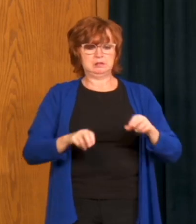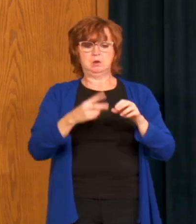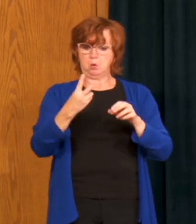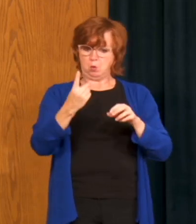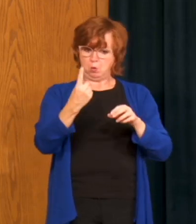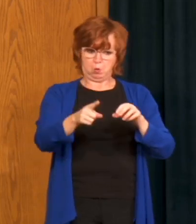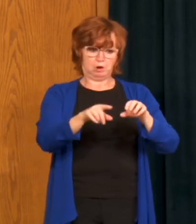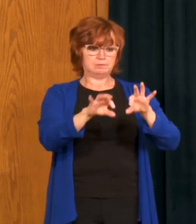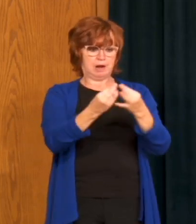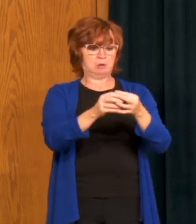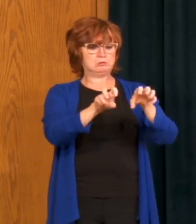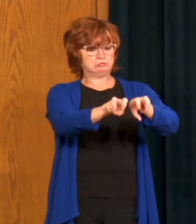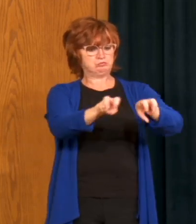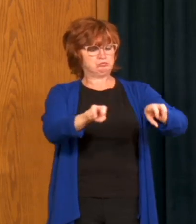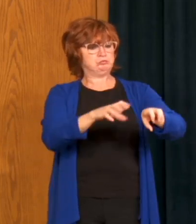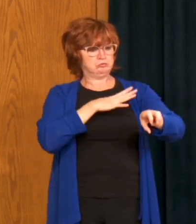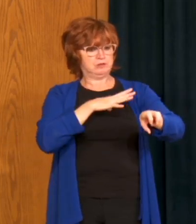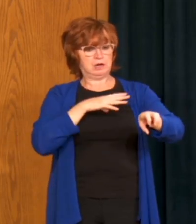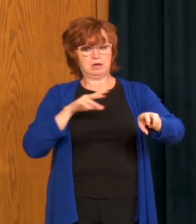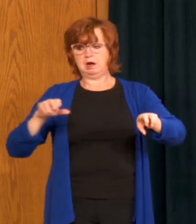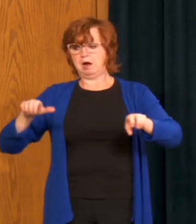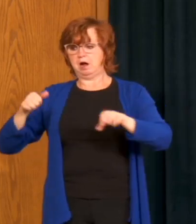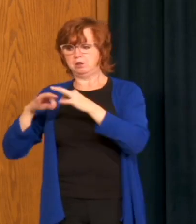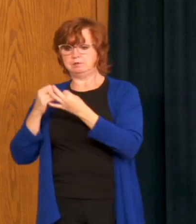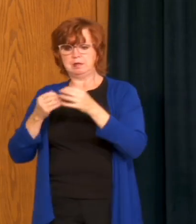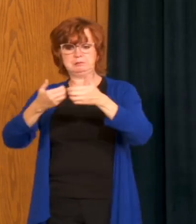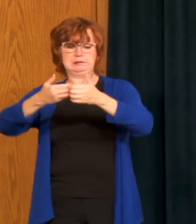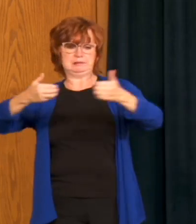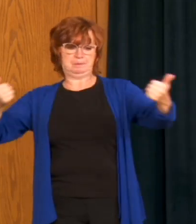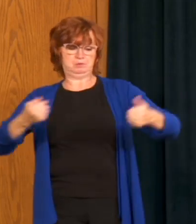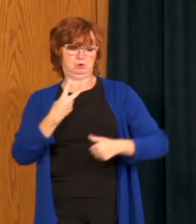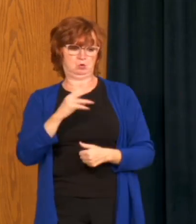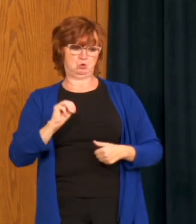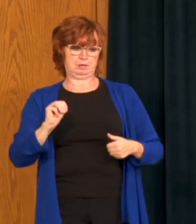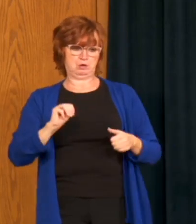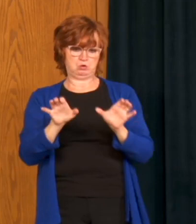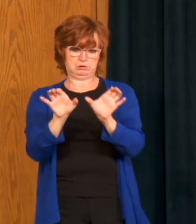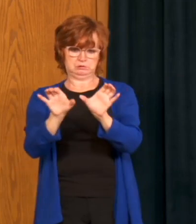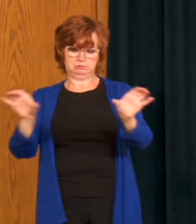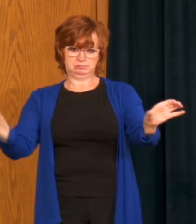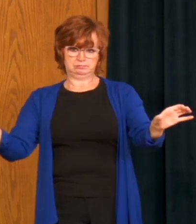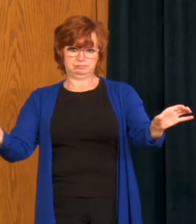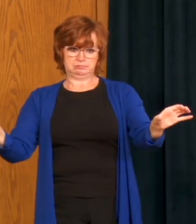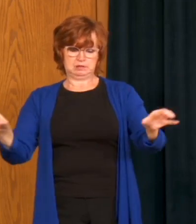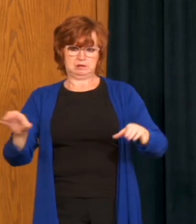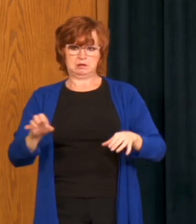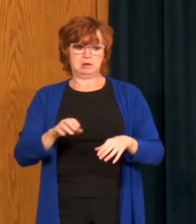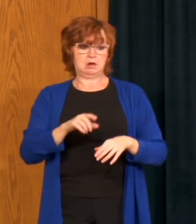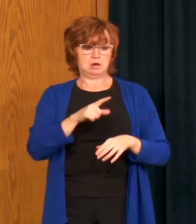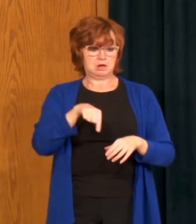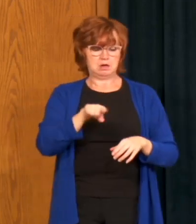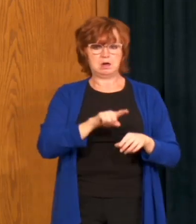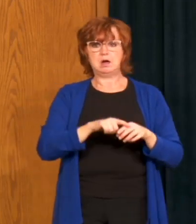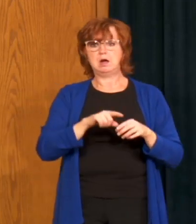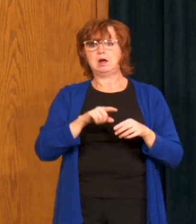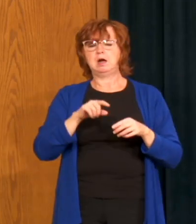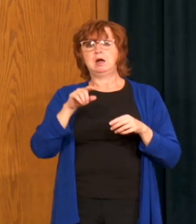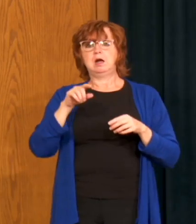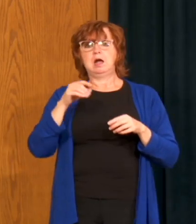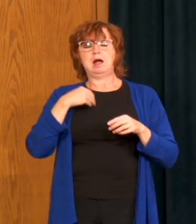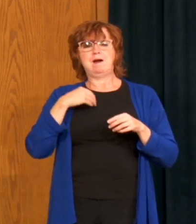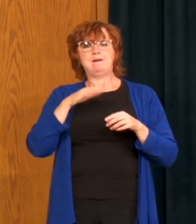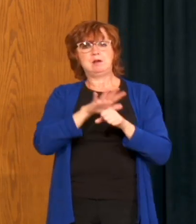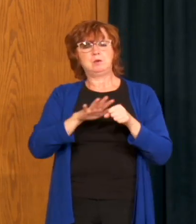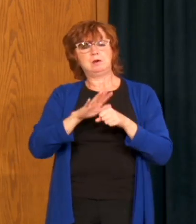just some of those cautions around multi-touch services. So I think this is the new normal for us. We will continue to see clusters